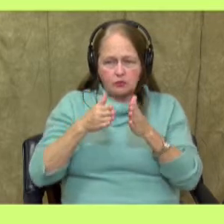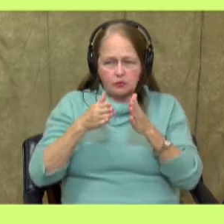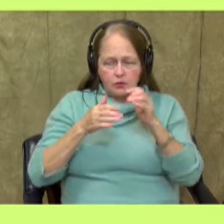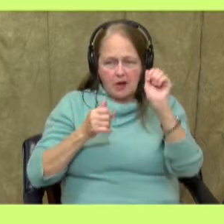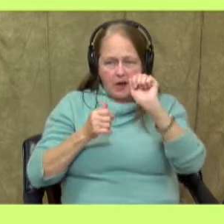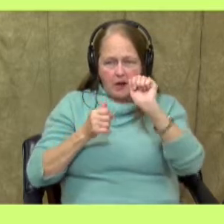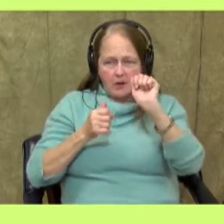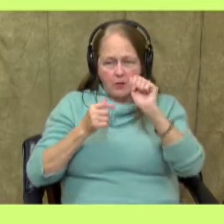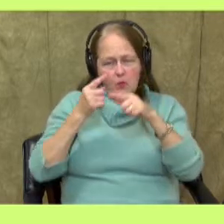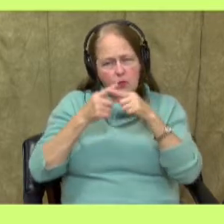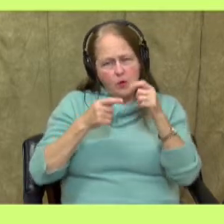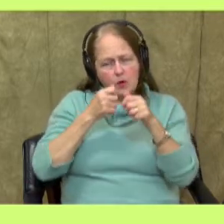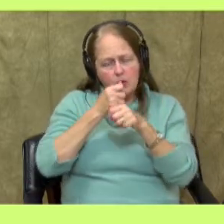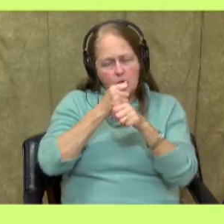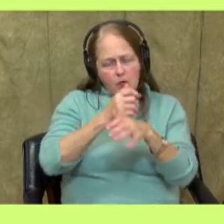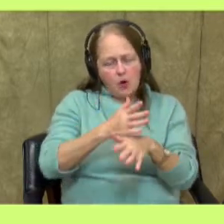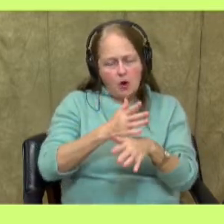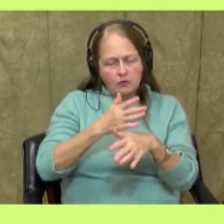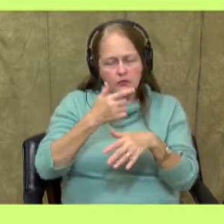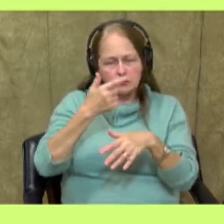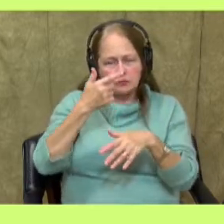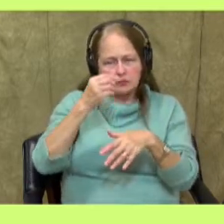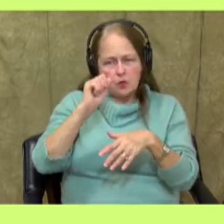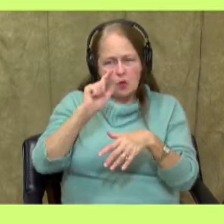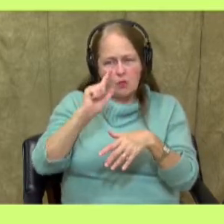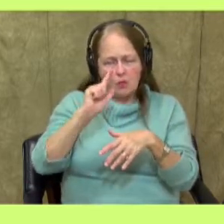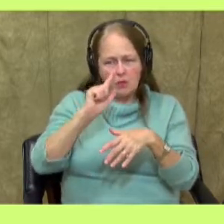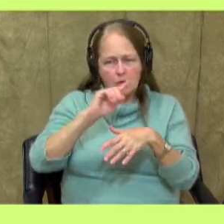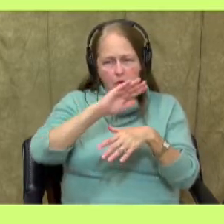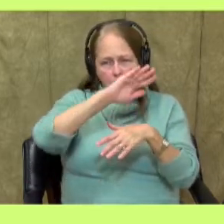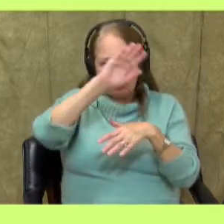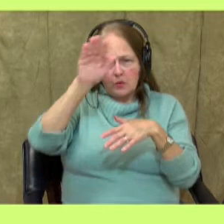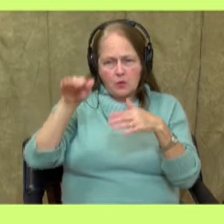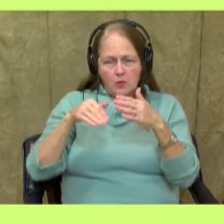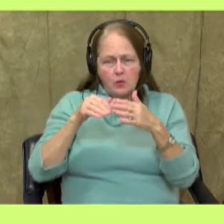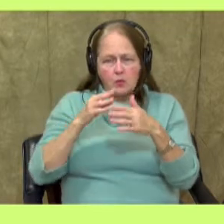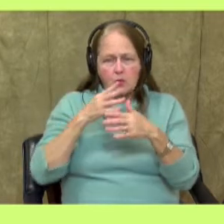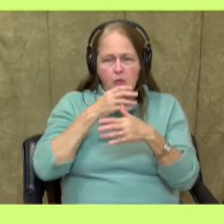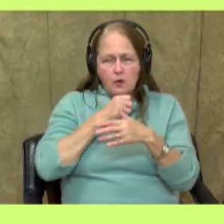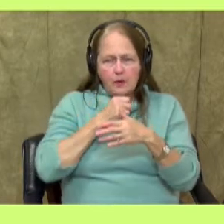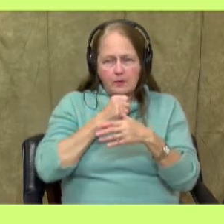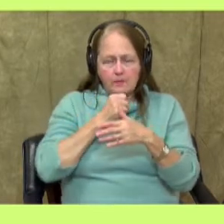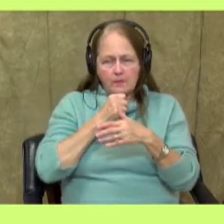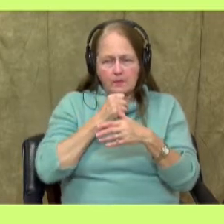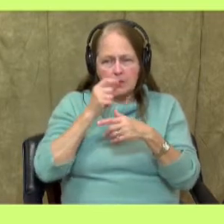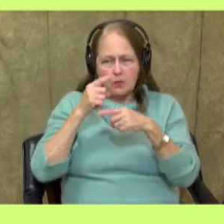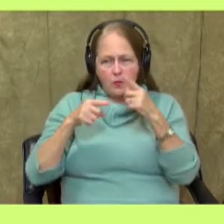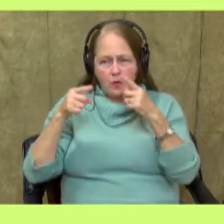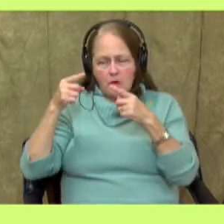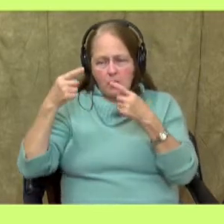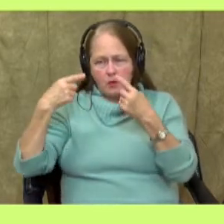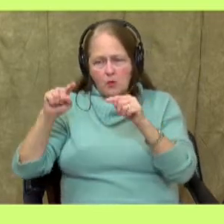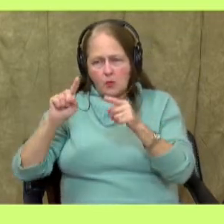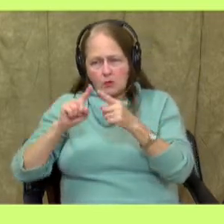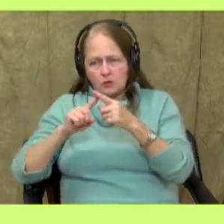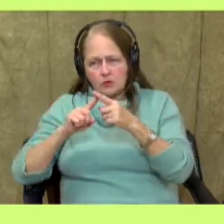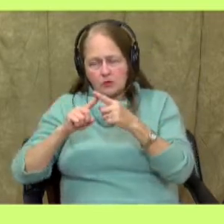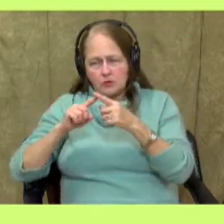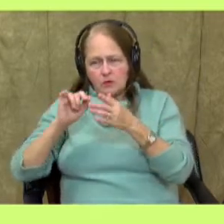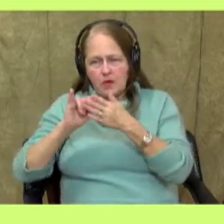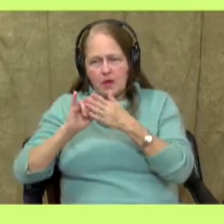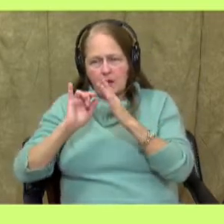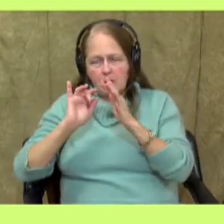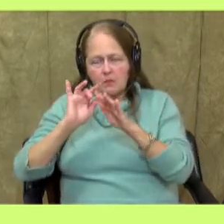there thinking, well, what causes global warming? Student B, on the other hand, he's thinking about what's going to happen to those poor